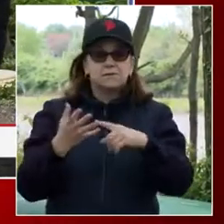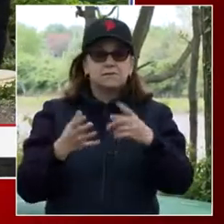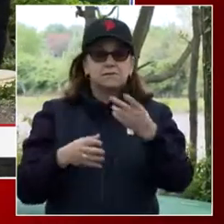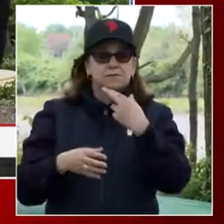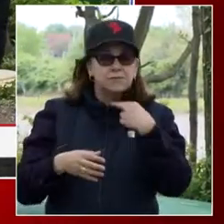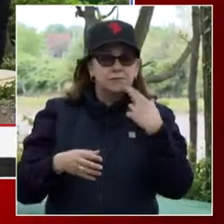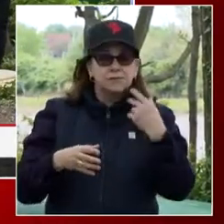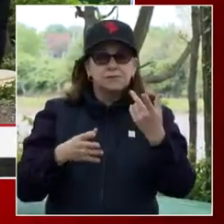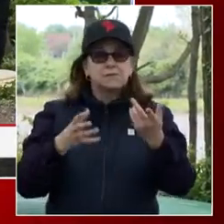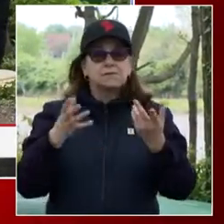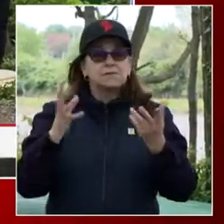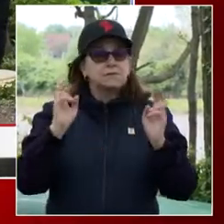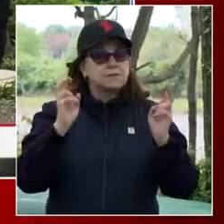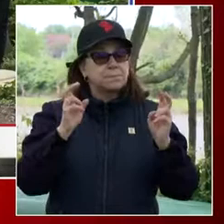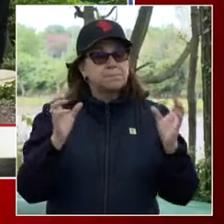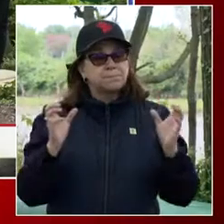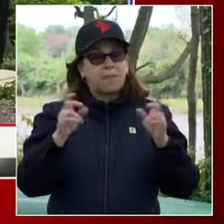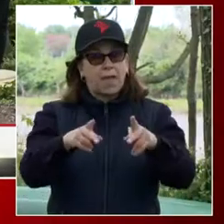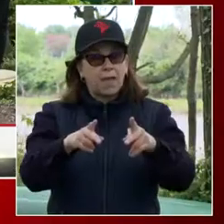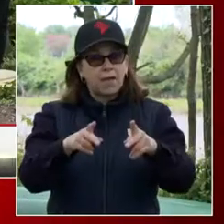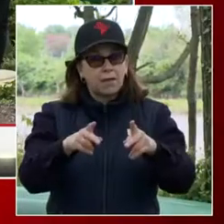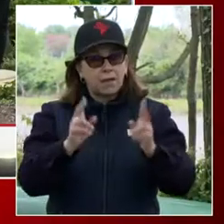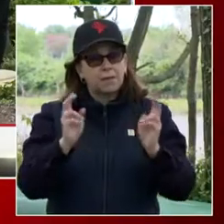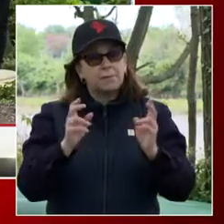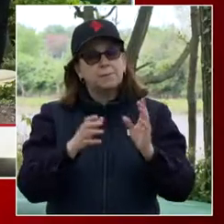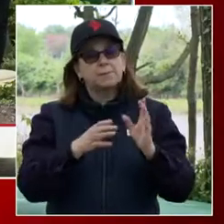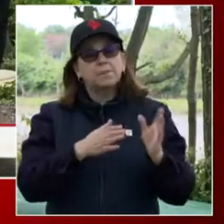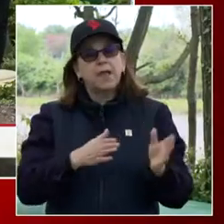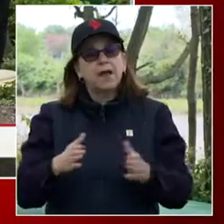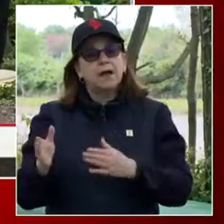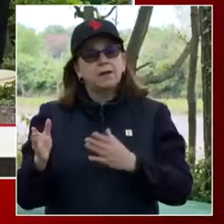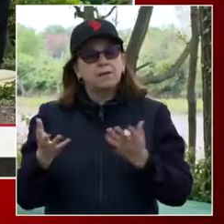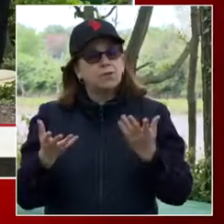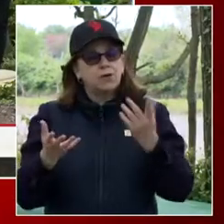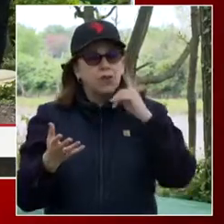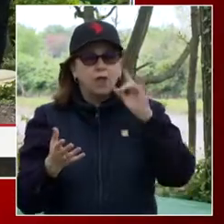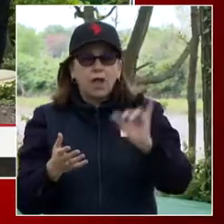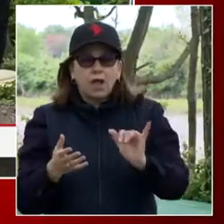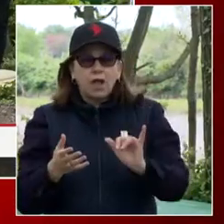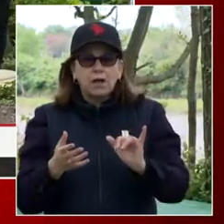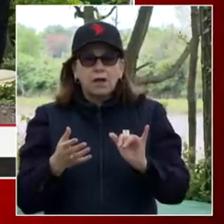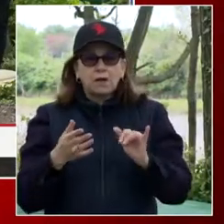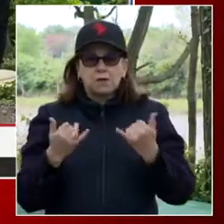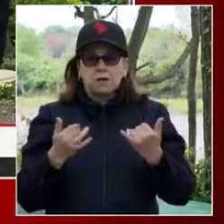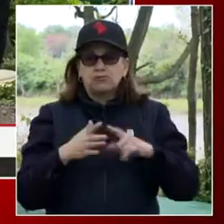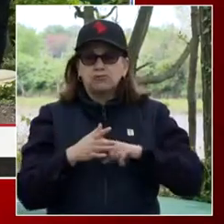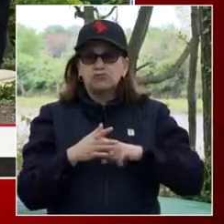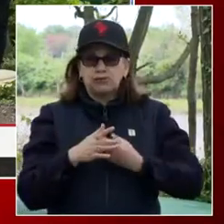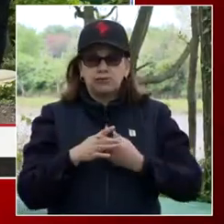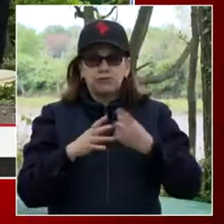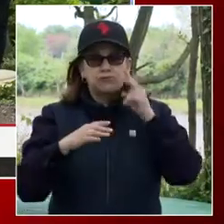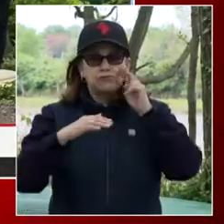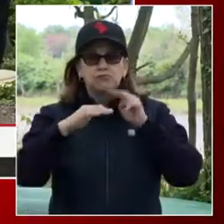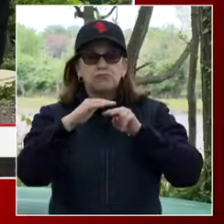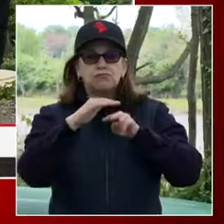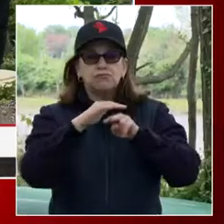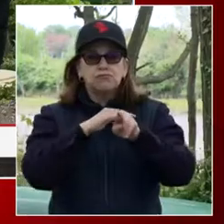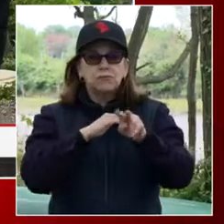back-to-work plan, be talking to their employees about what that plan is, and start bringing their workers